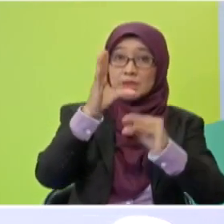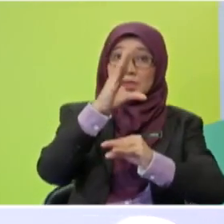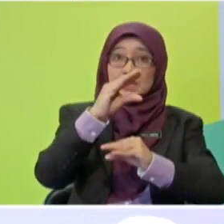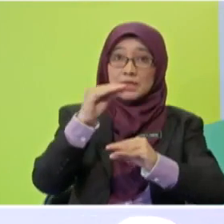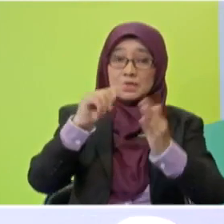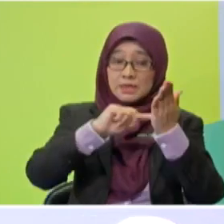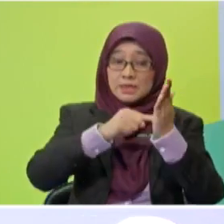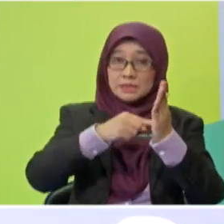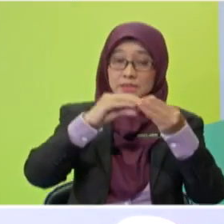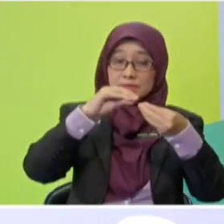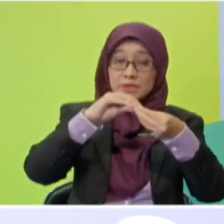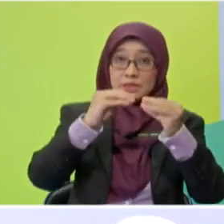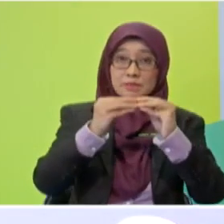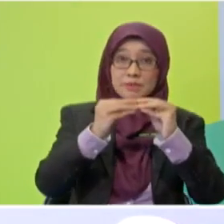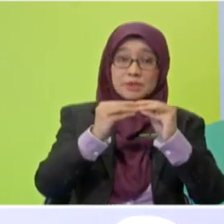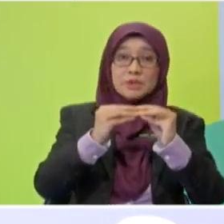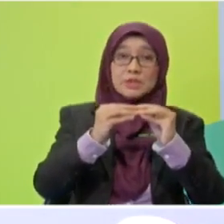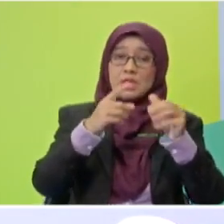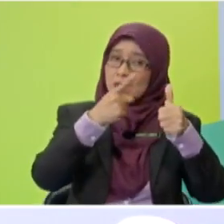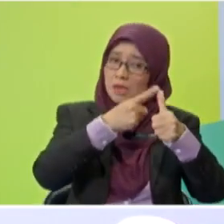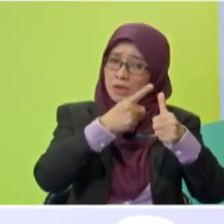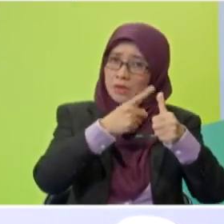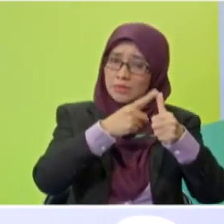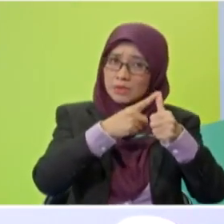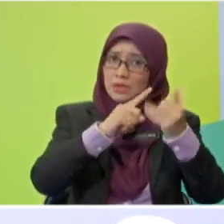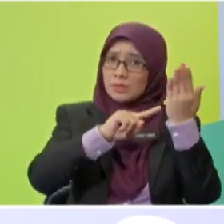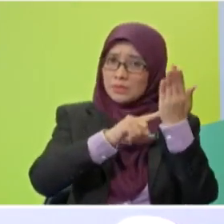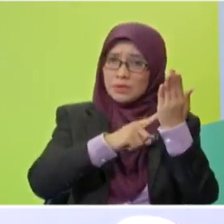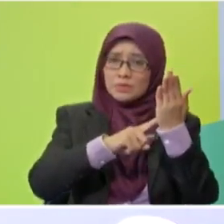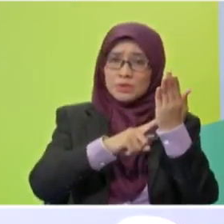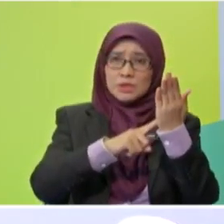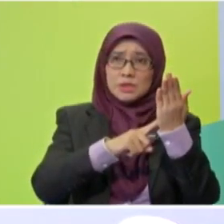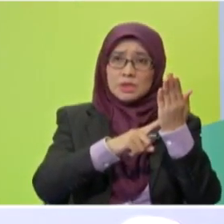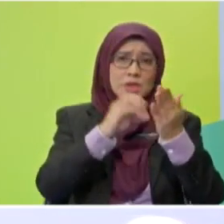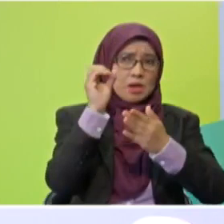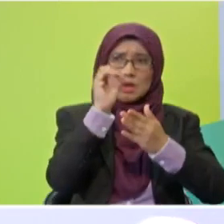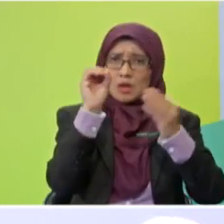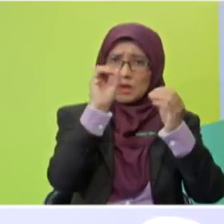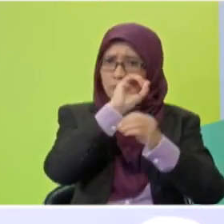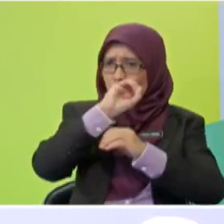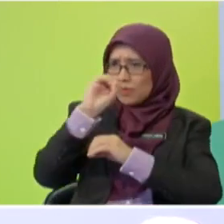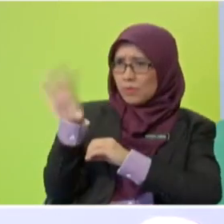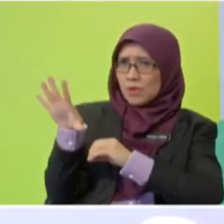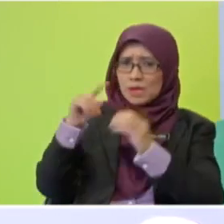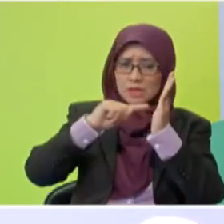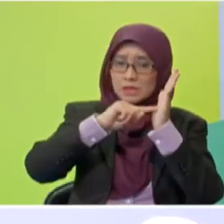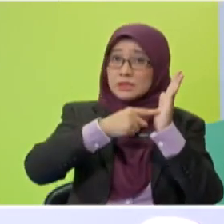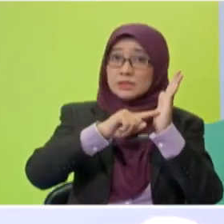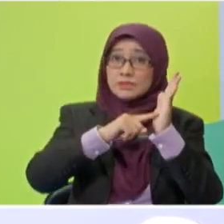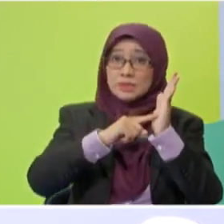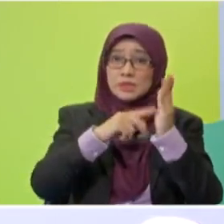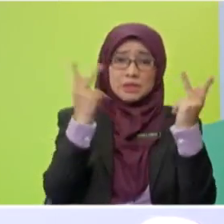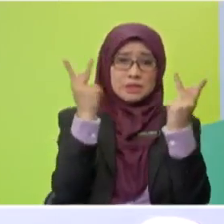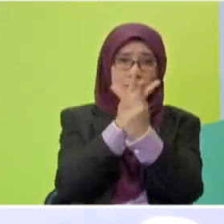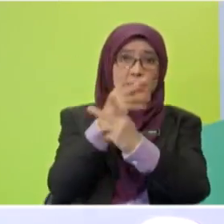just omit the decimal. Okay, you just ignore the decimal. Okay, so we times as usual.